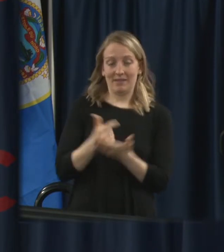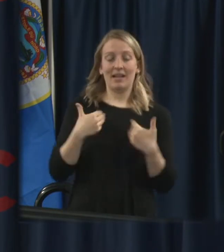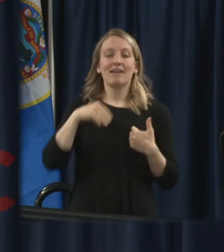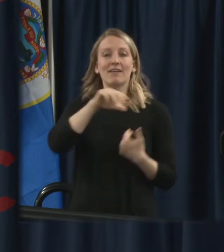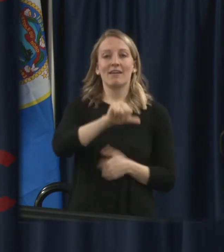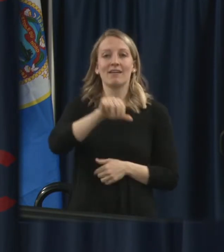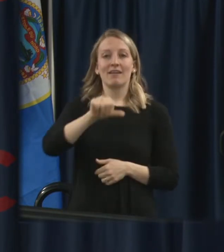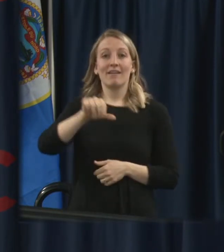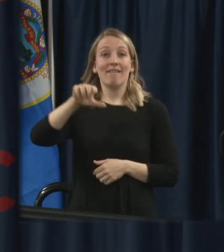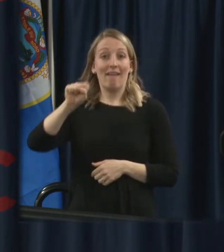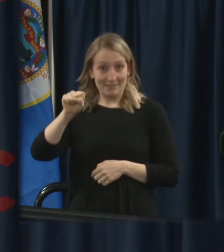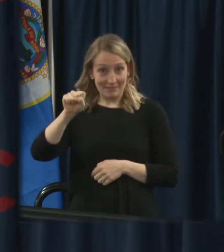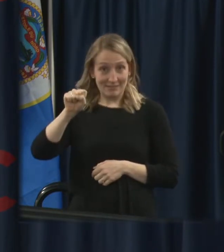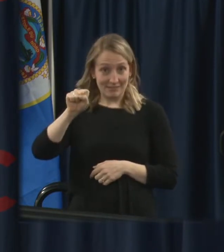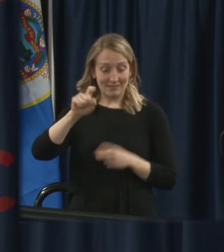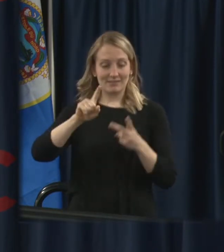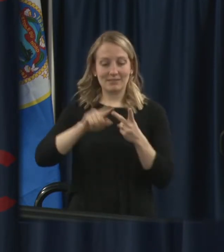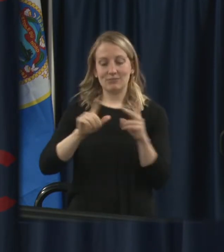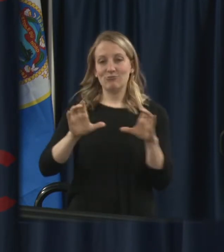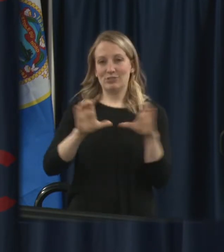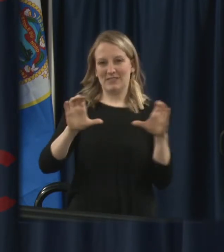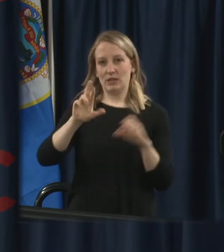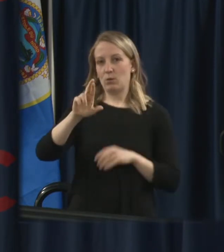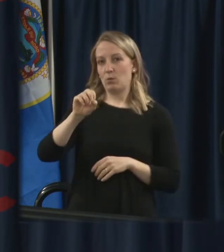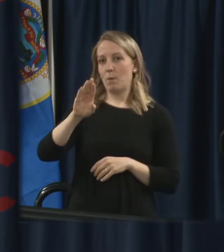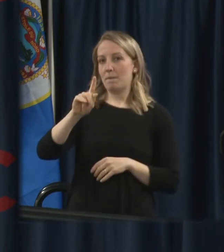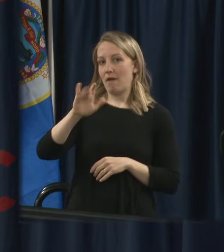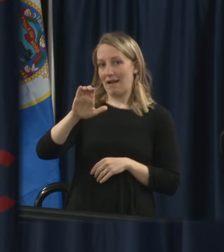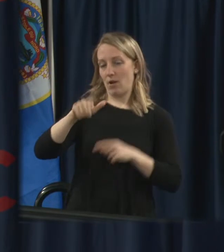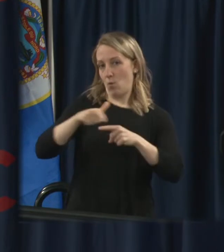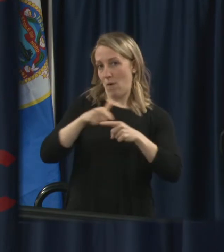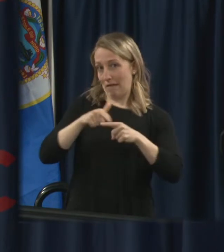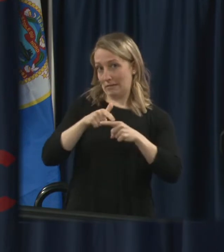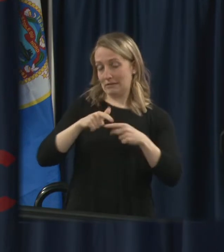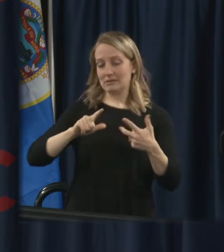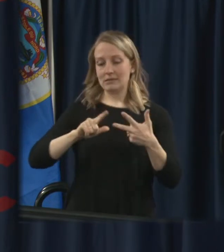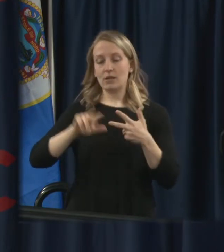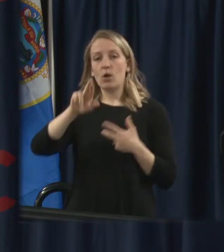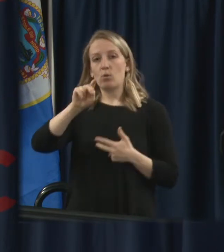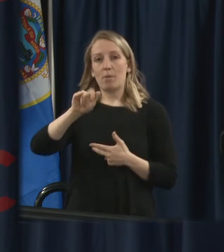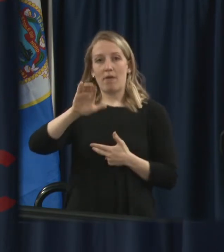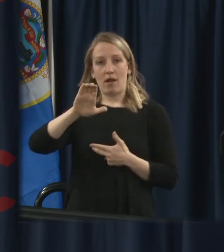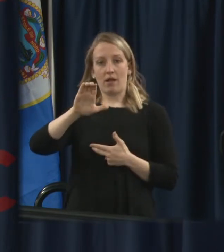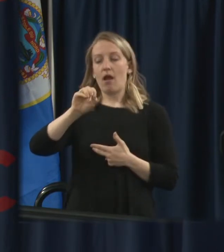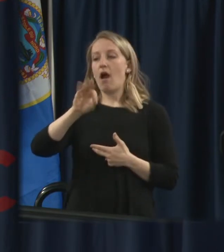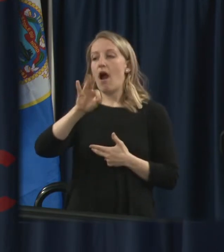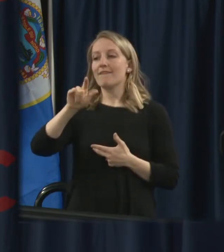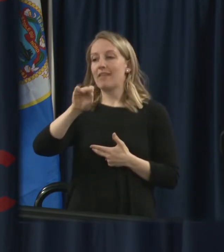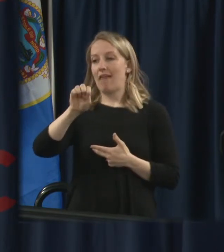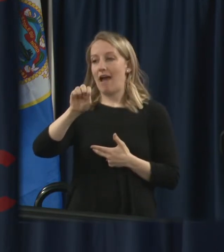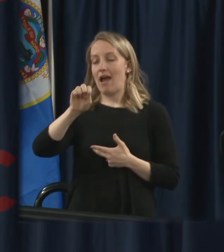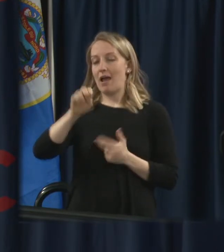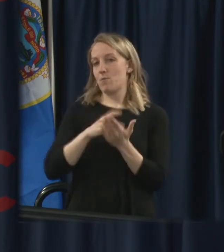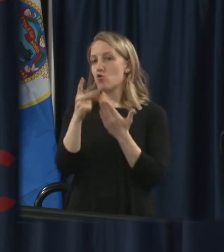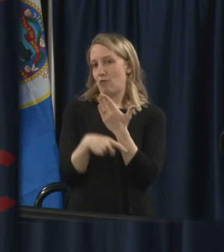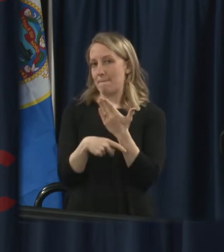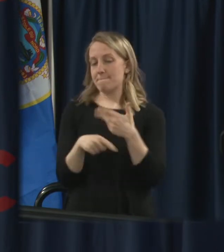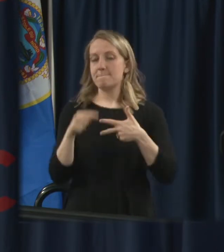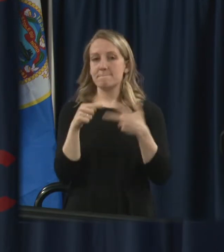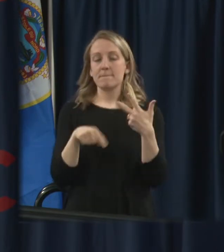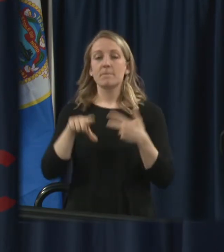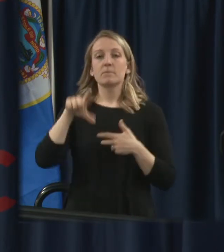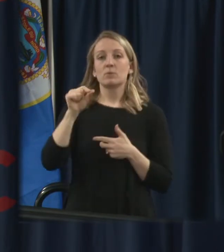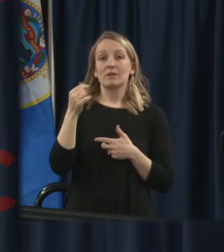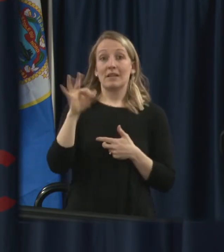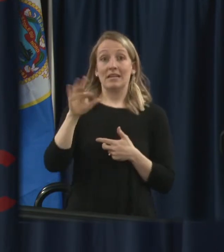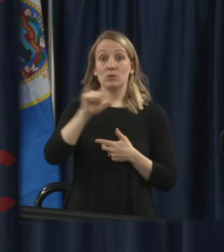of Applied Science degree and certificates of robotic welding and robotic offline programming. In 19 and 20, Wade was the